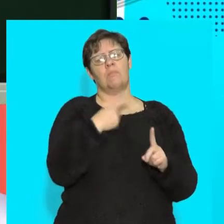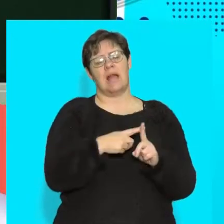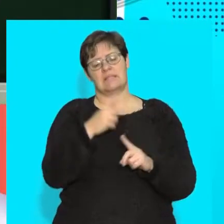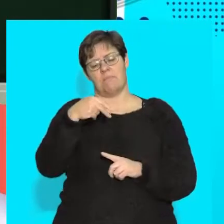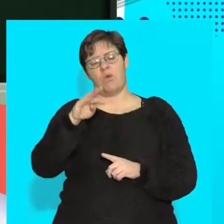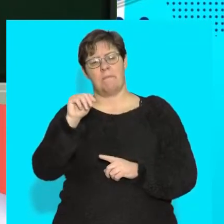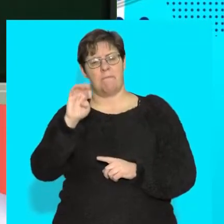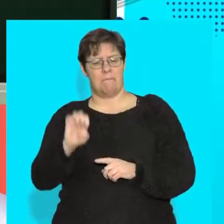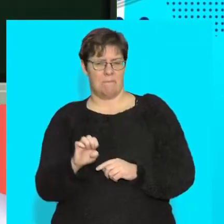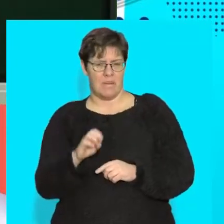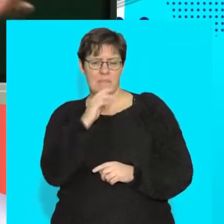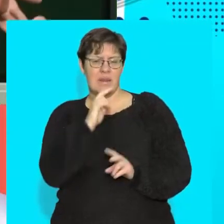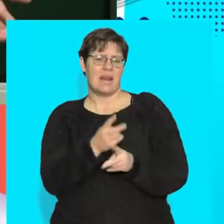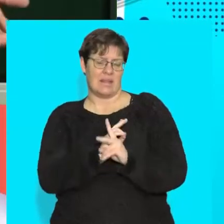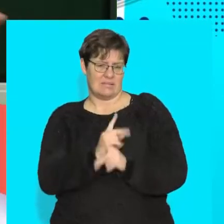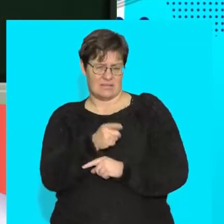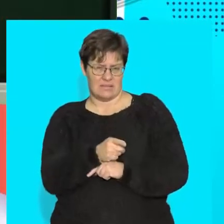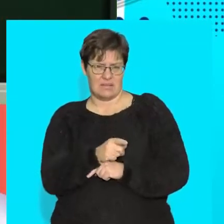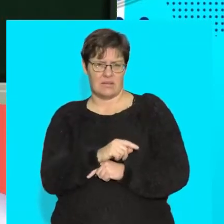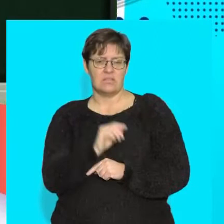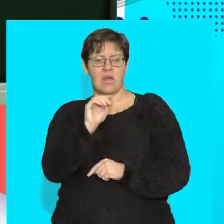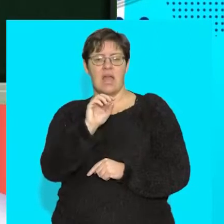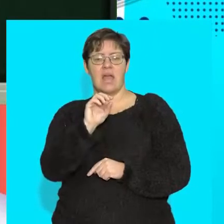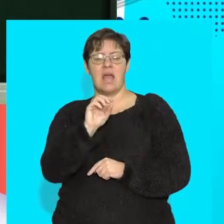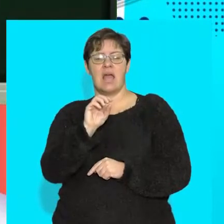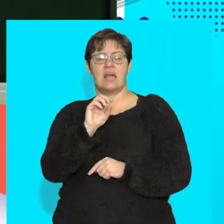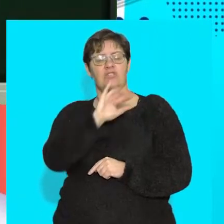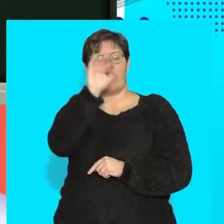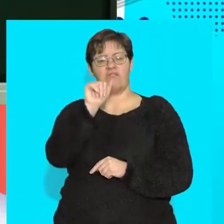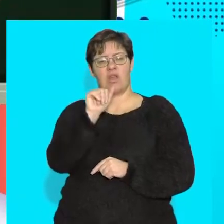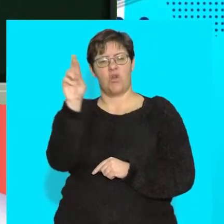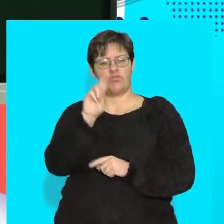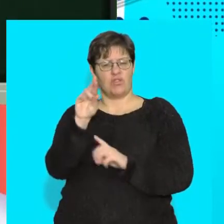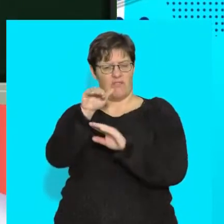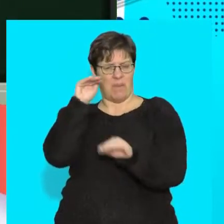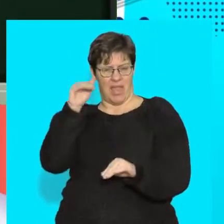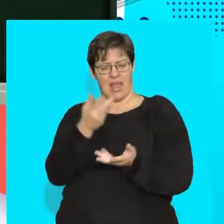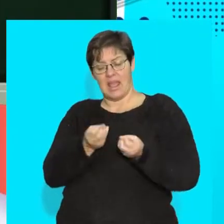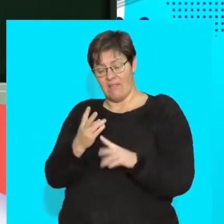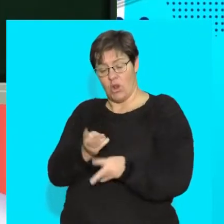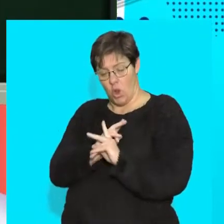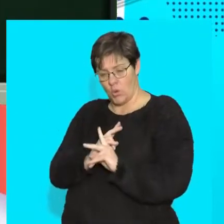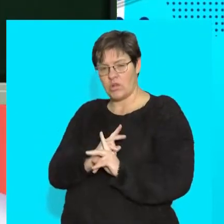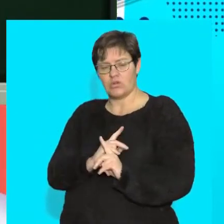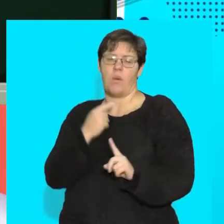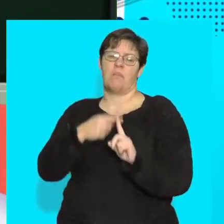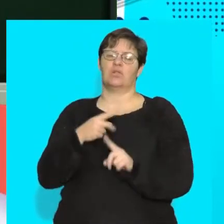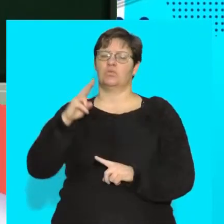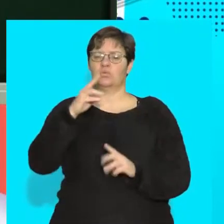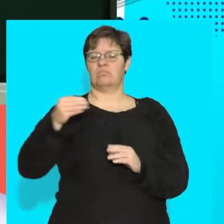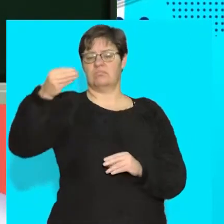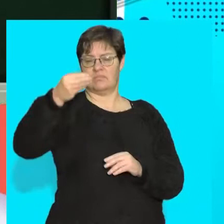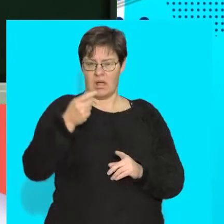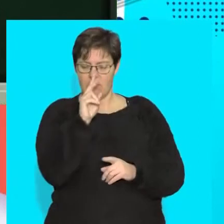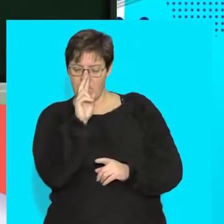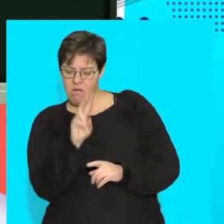plus prime, prime lending rate that the South African Reserve Bank it gives loans at. And then you